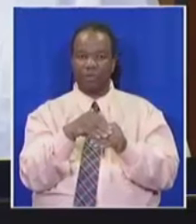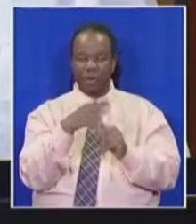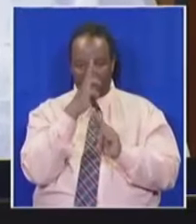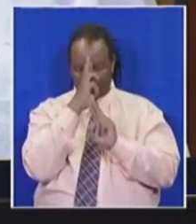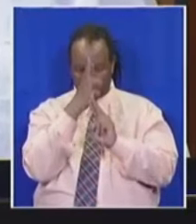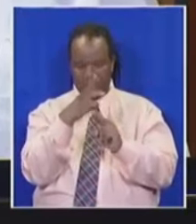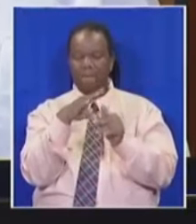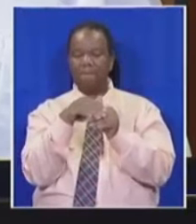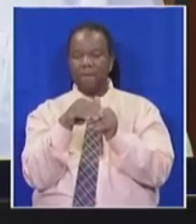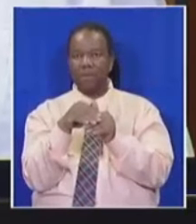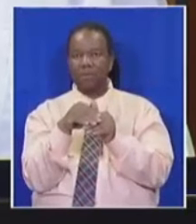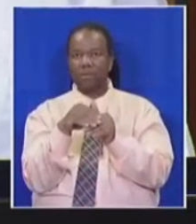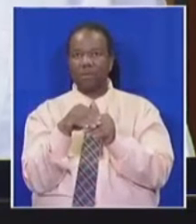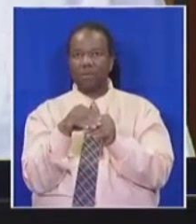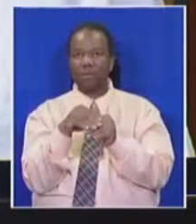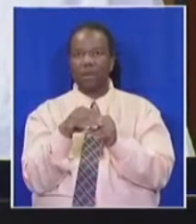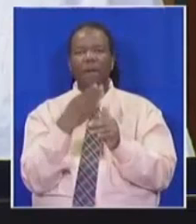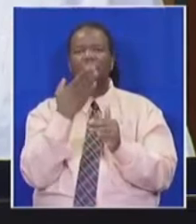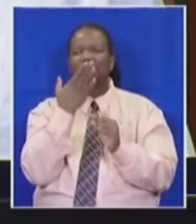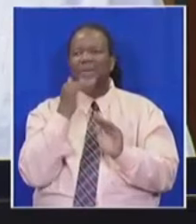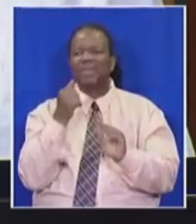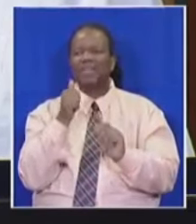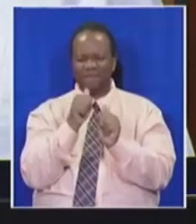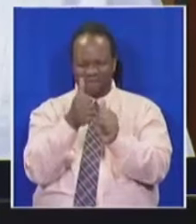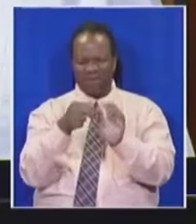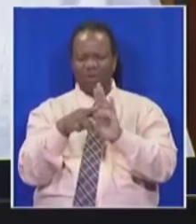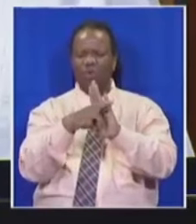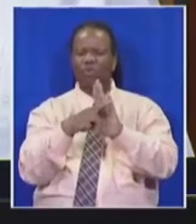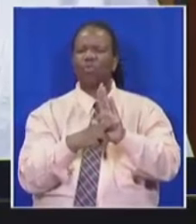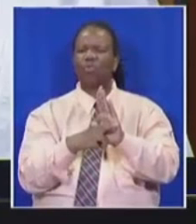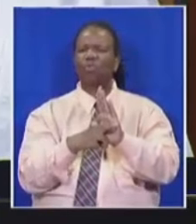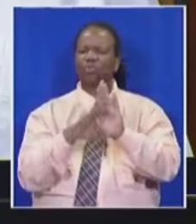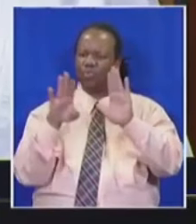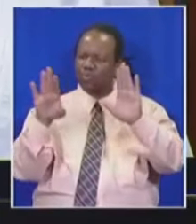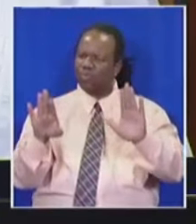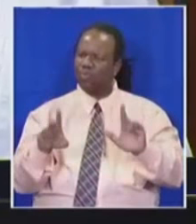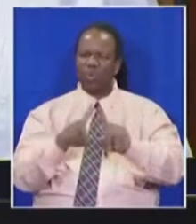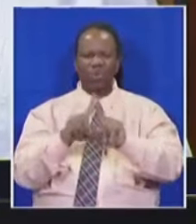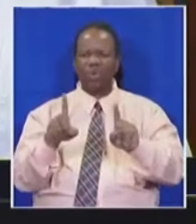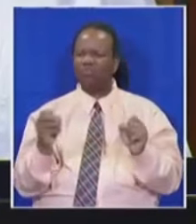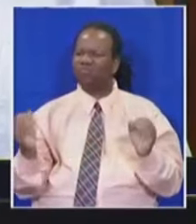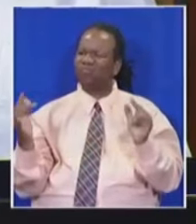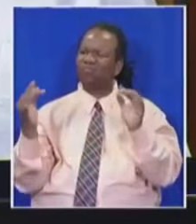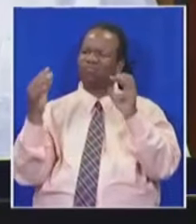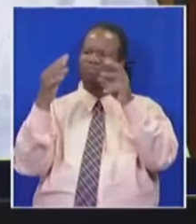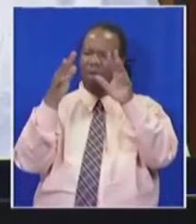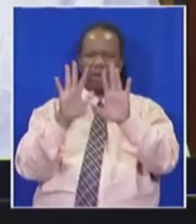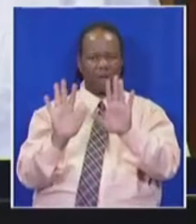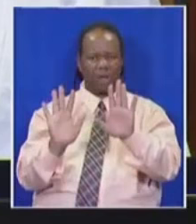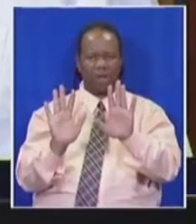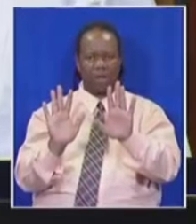Honourable members, there has to be order in the House. Let's not degenerate these proceedings.